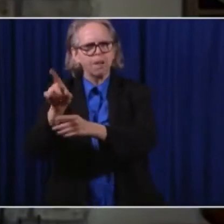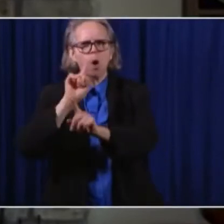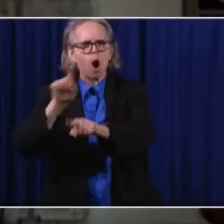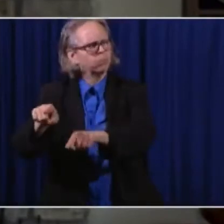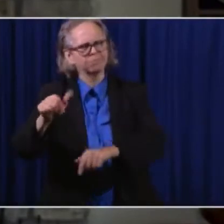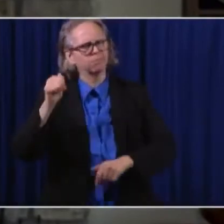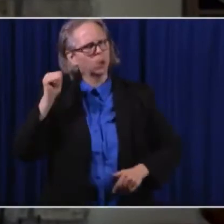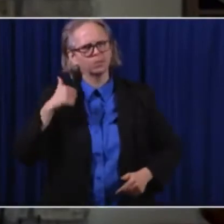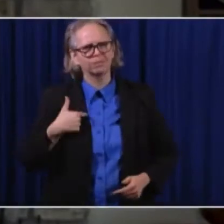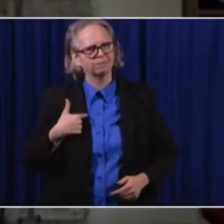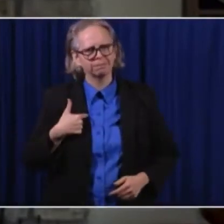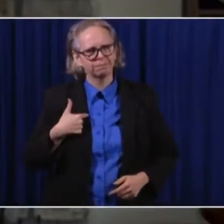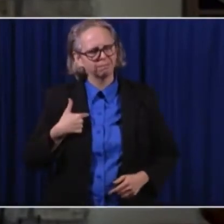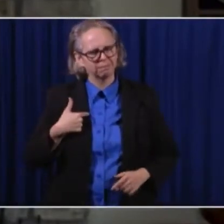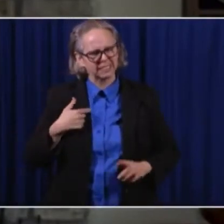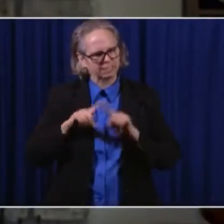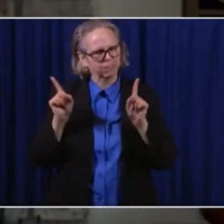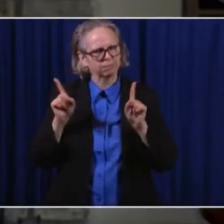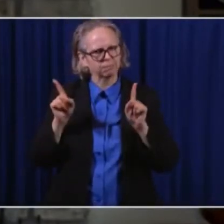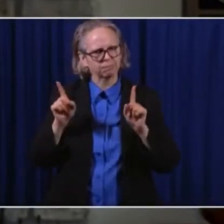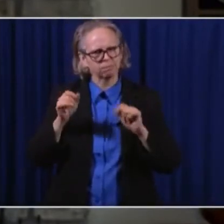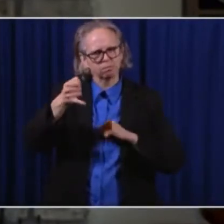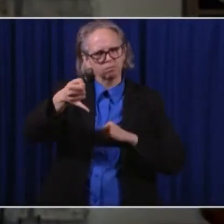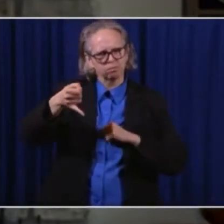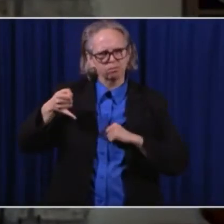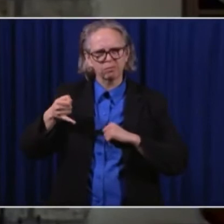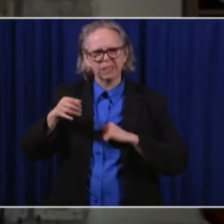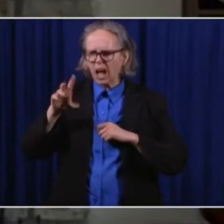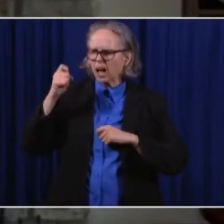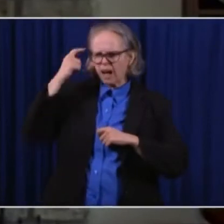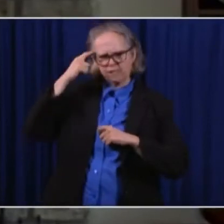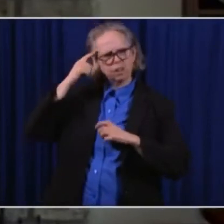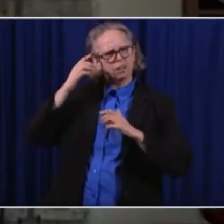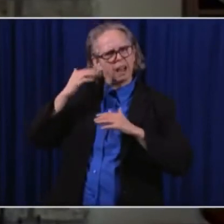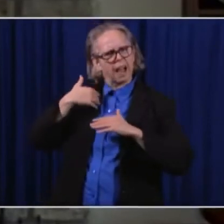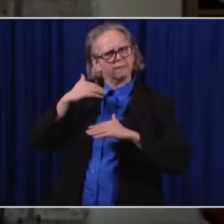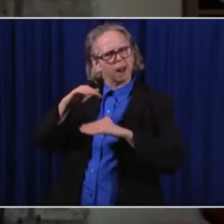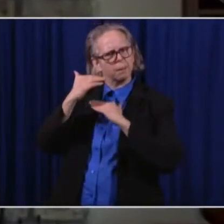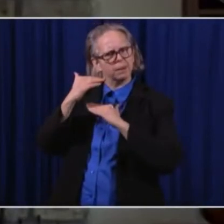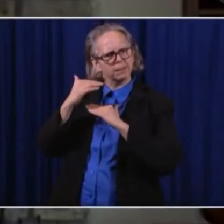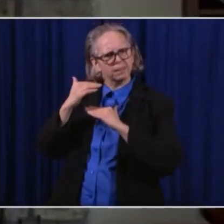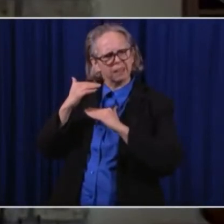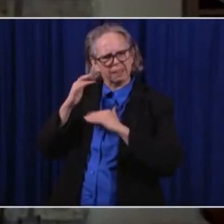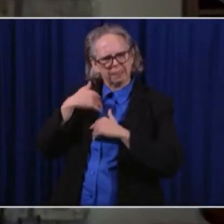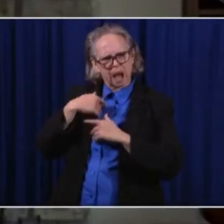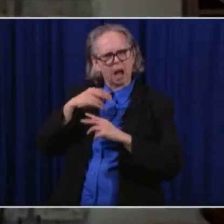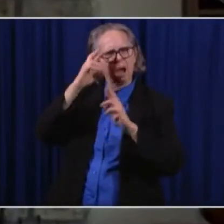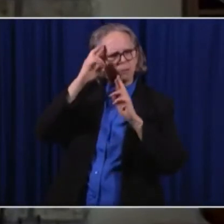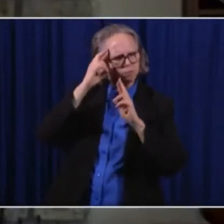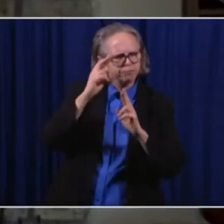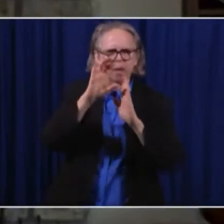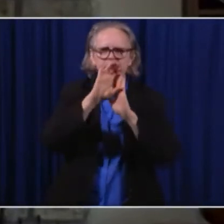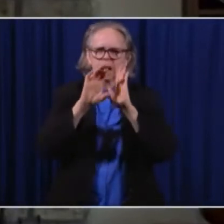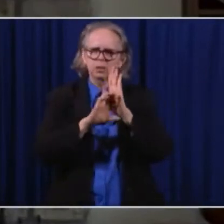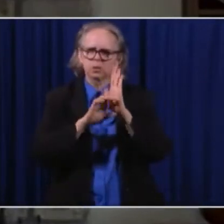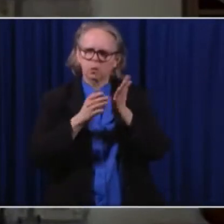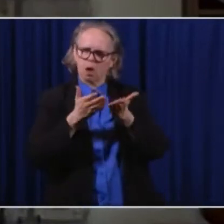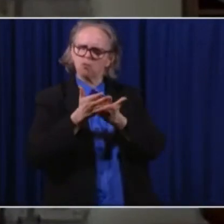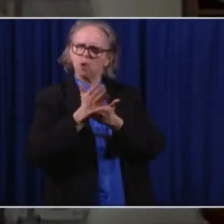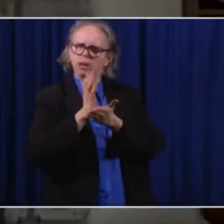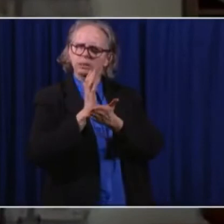so there's a limit. And I think we have to have respect for our Constitution. We have to have respect, certainly, for the First